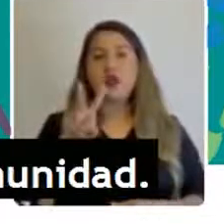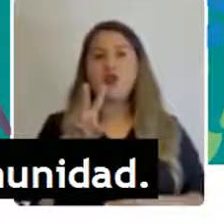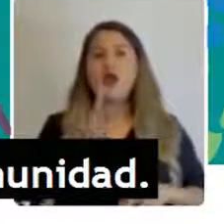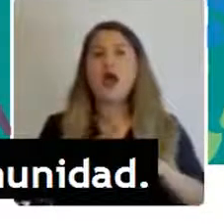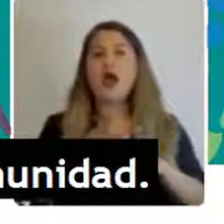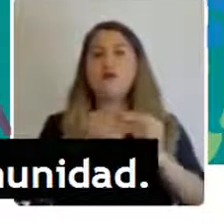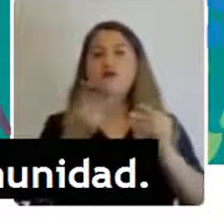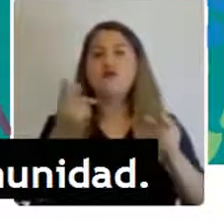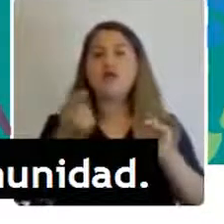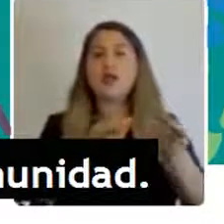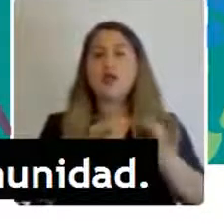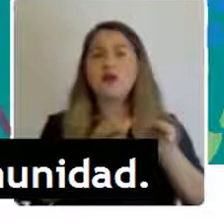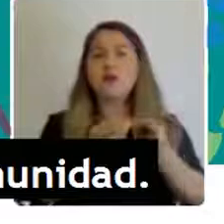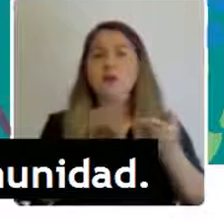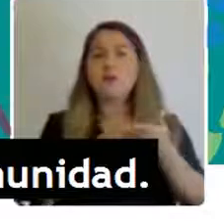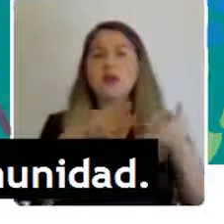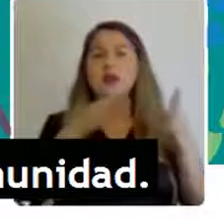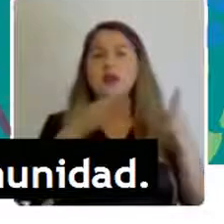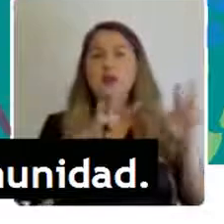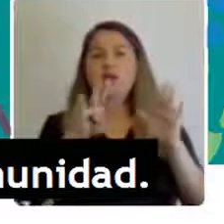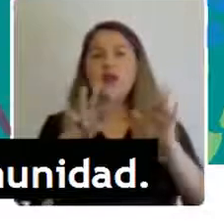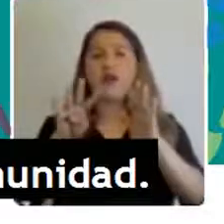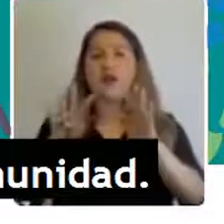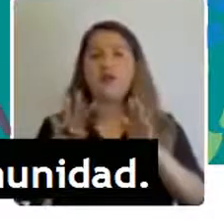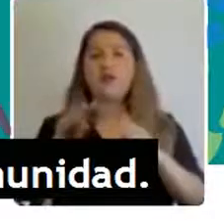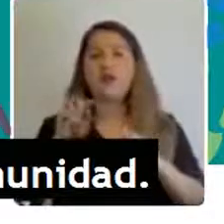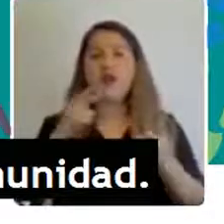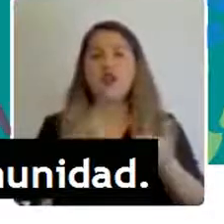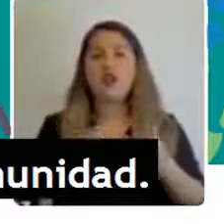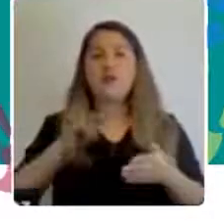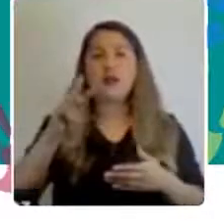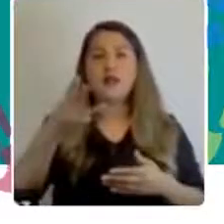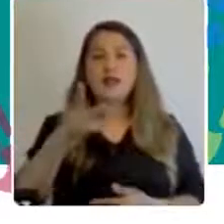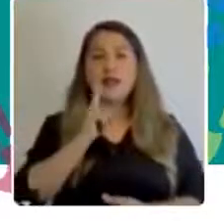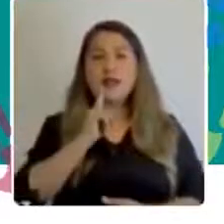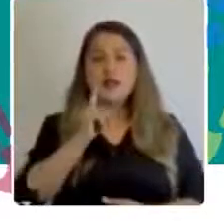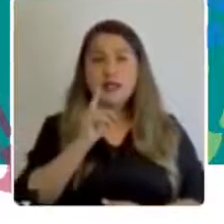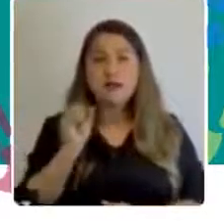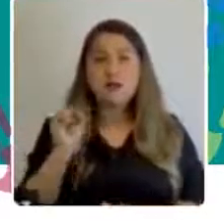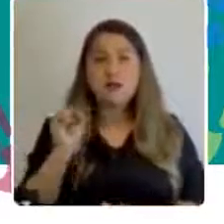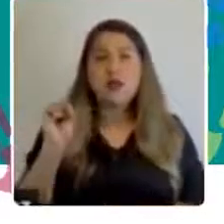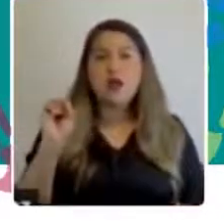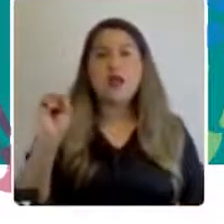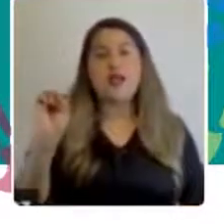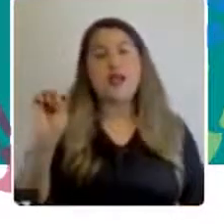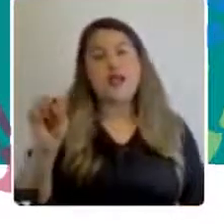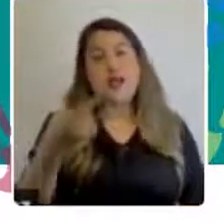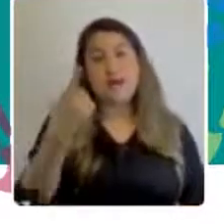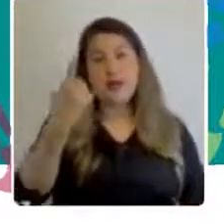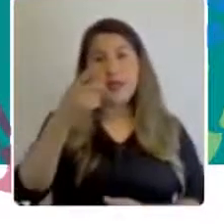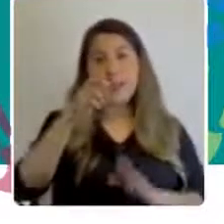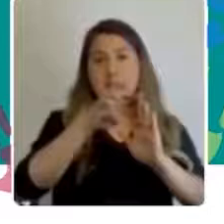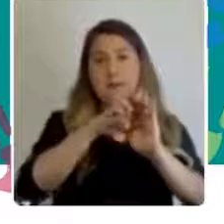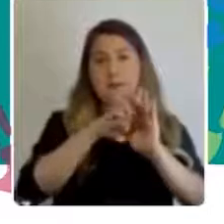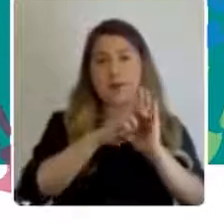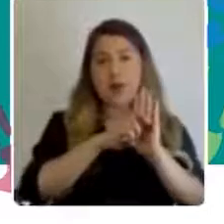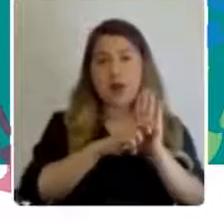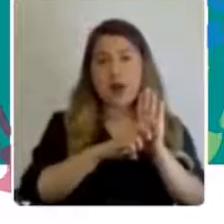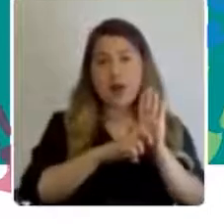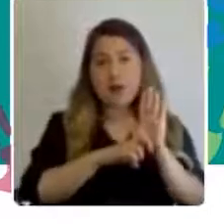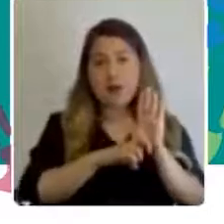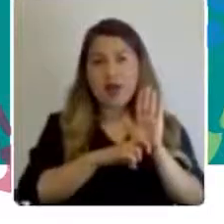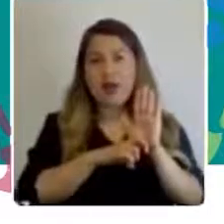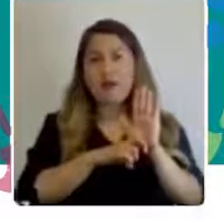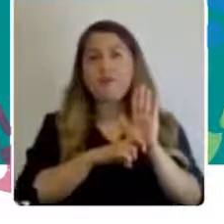the first community action program on rare diseases, which the aim of